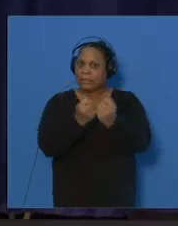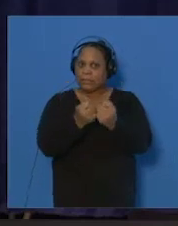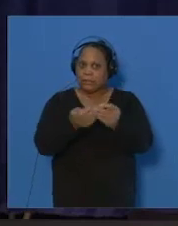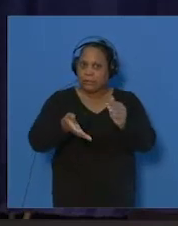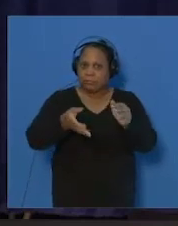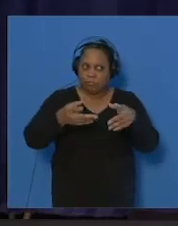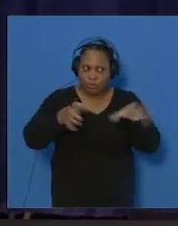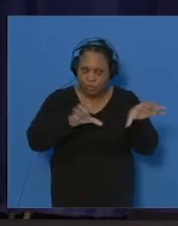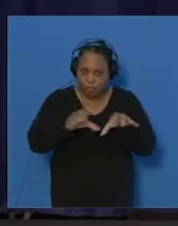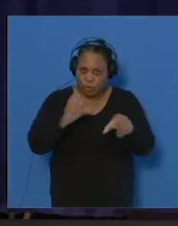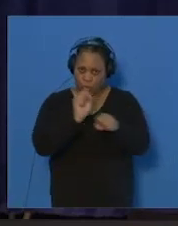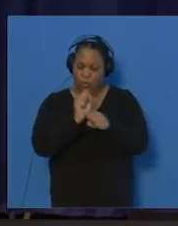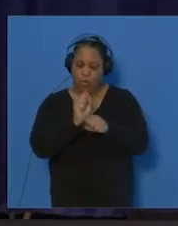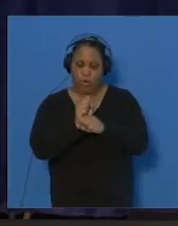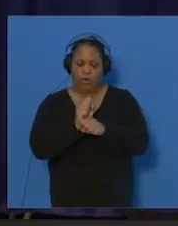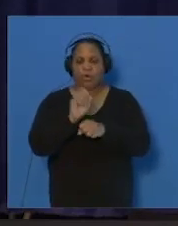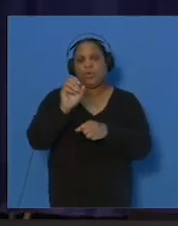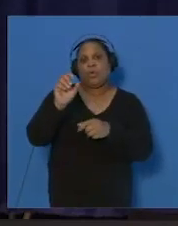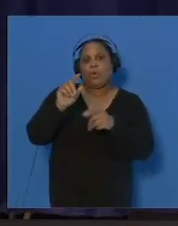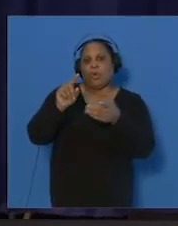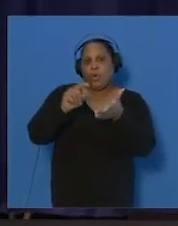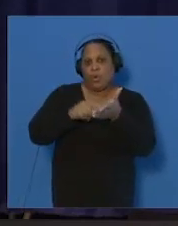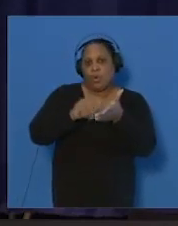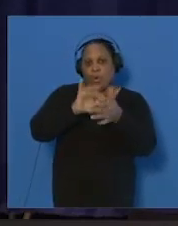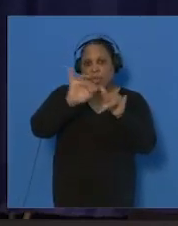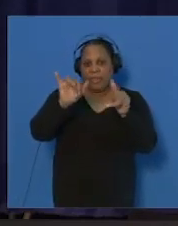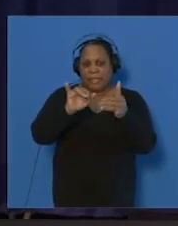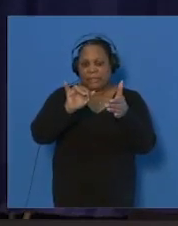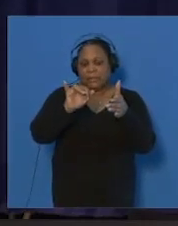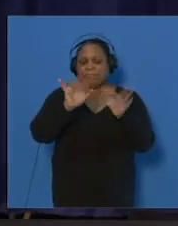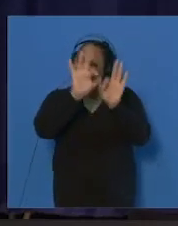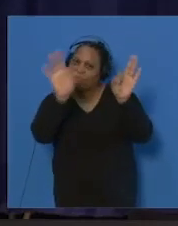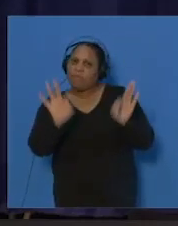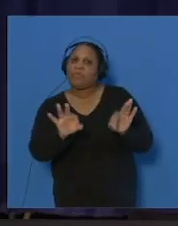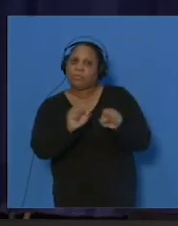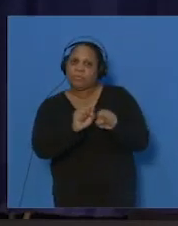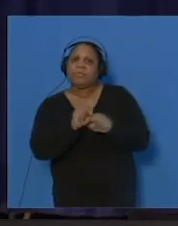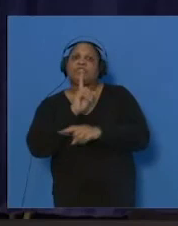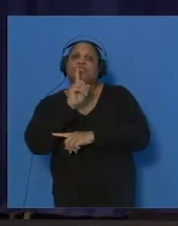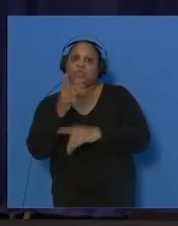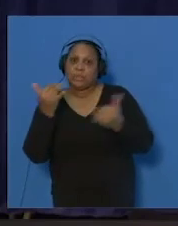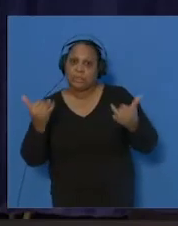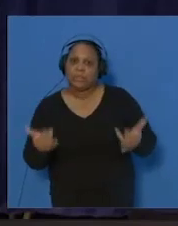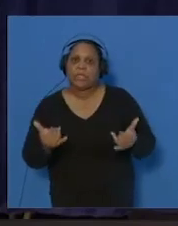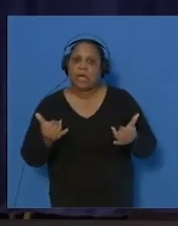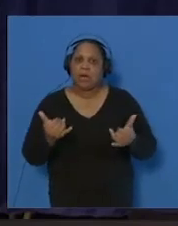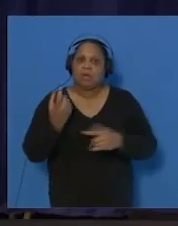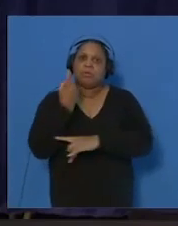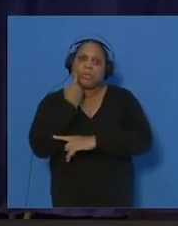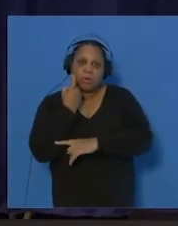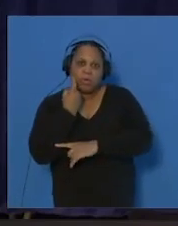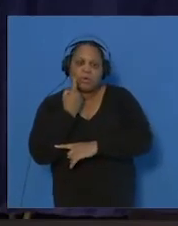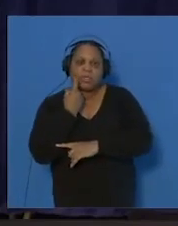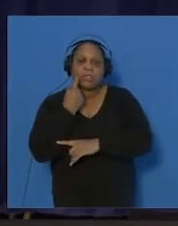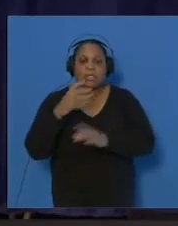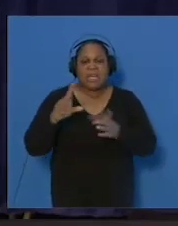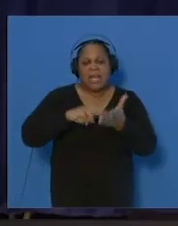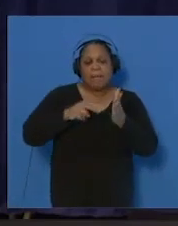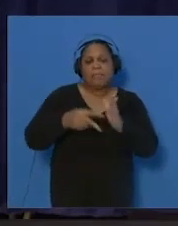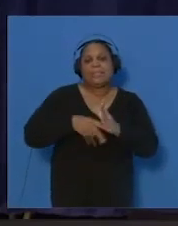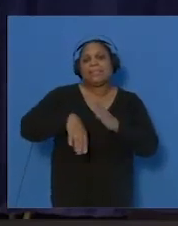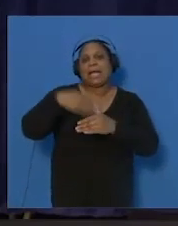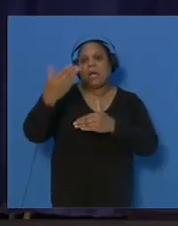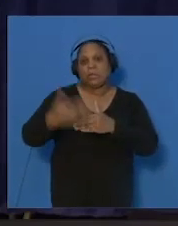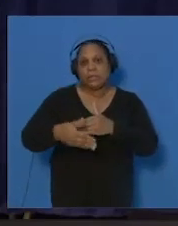of getting these statements brought current. That's going to include going outside of government, outside of the